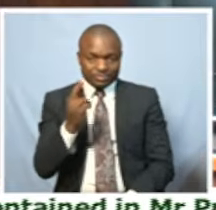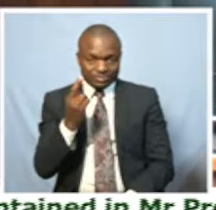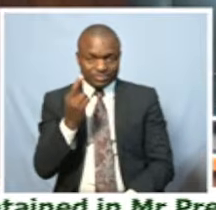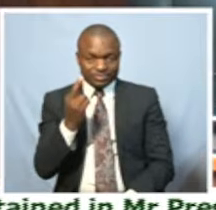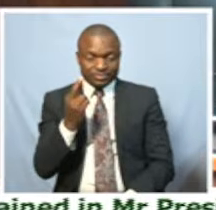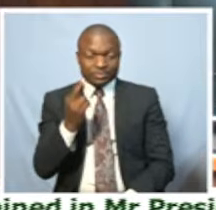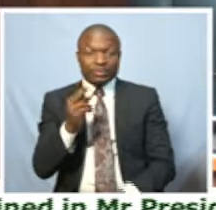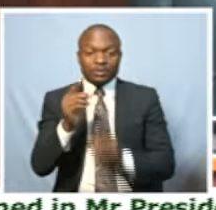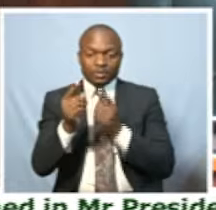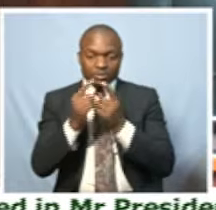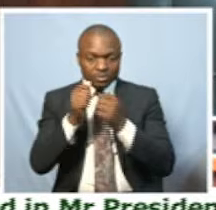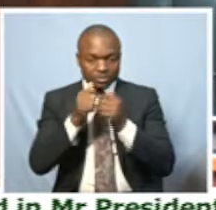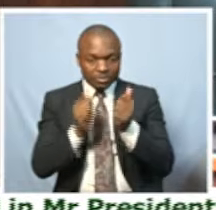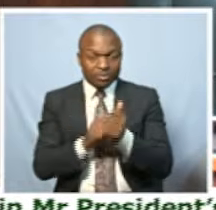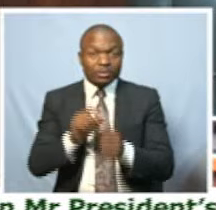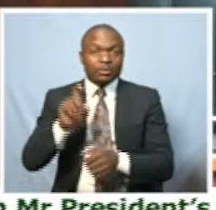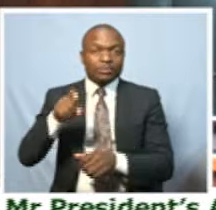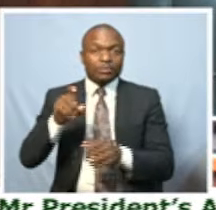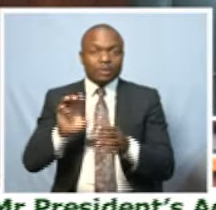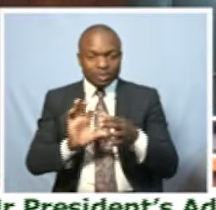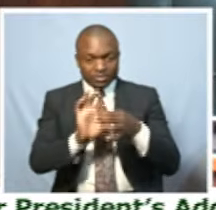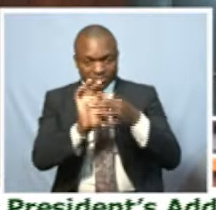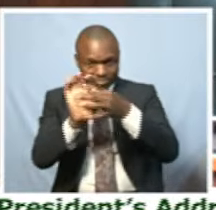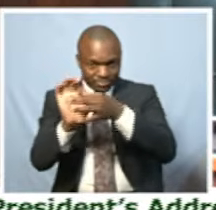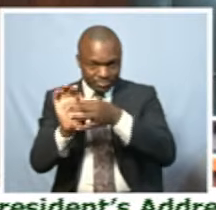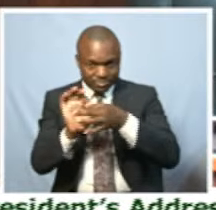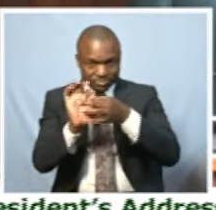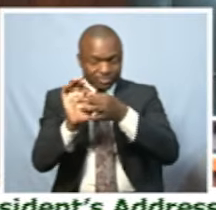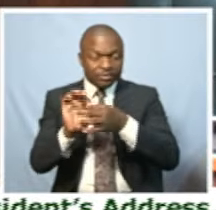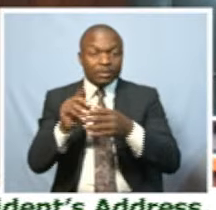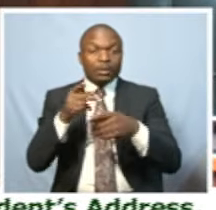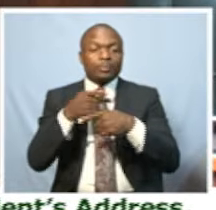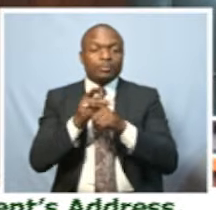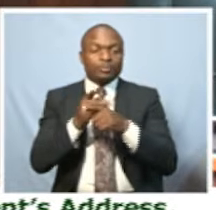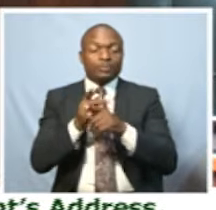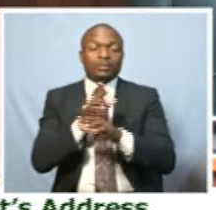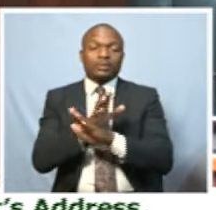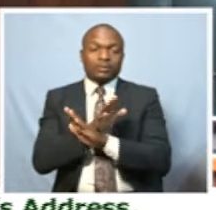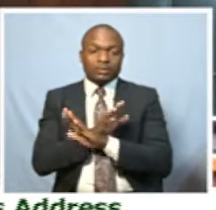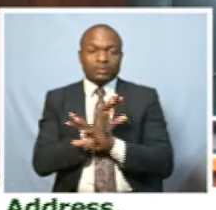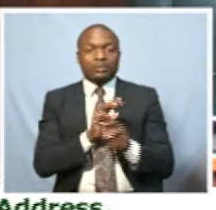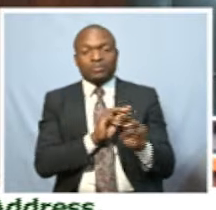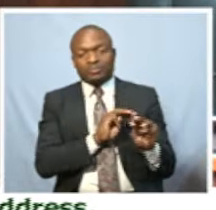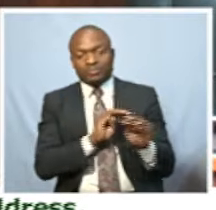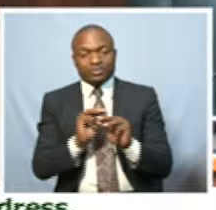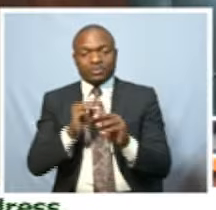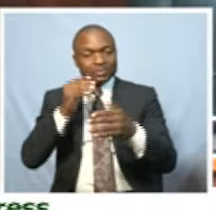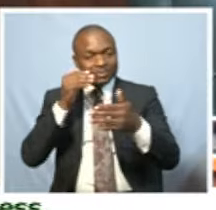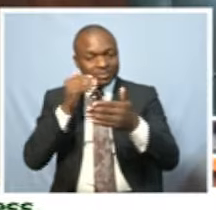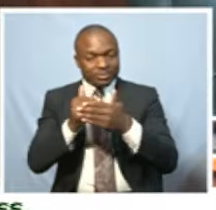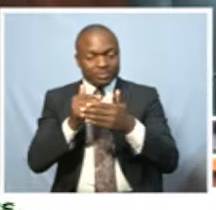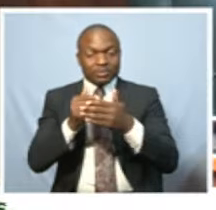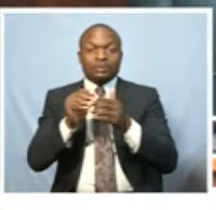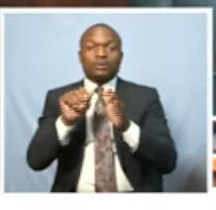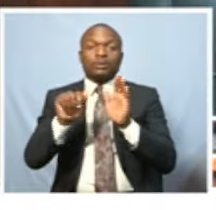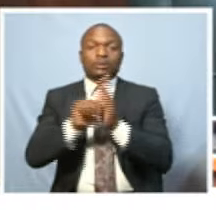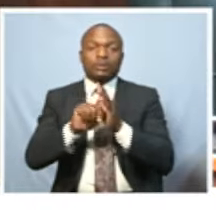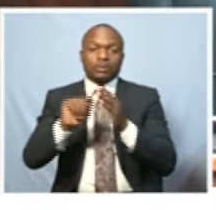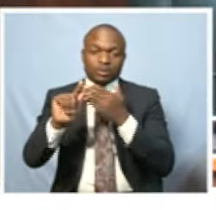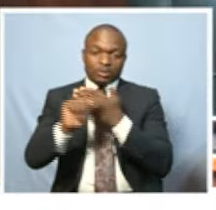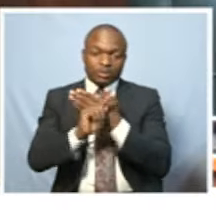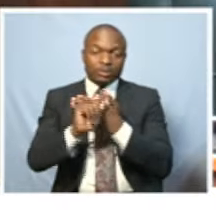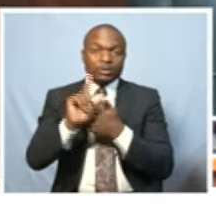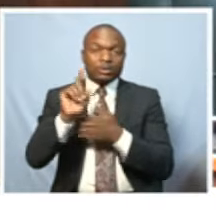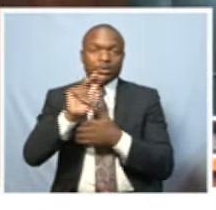and emphasized the need for unity and productive as Zambia move closer to the August